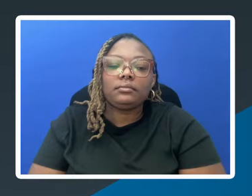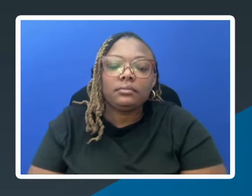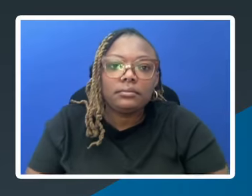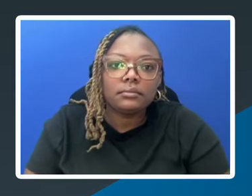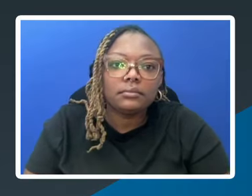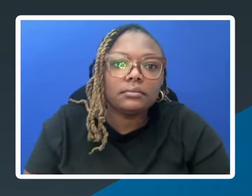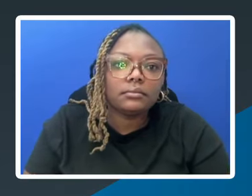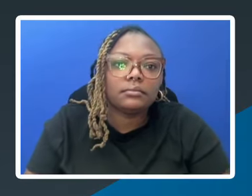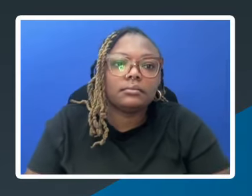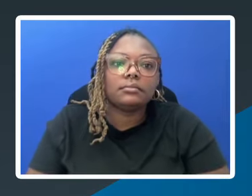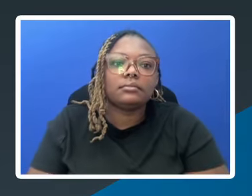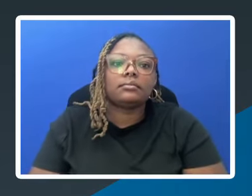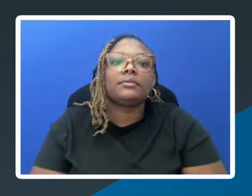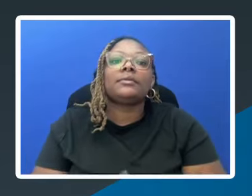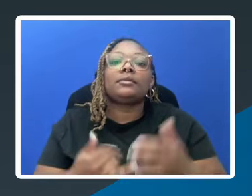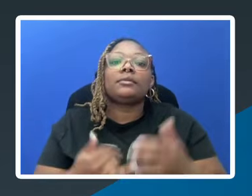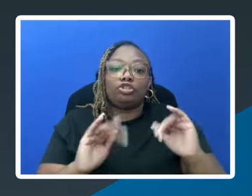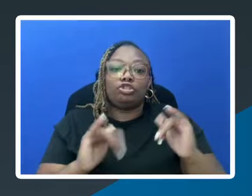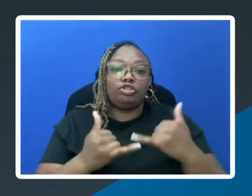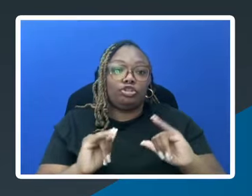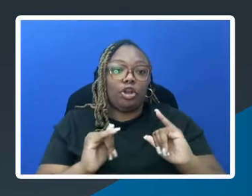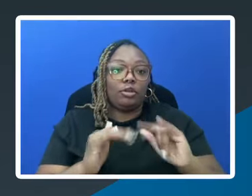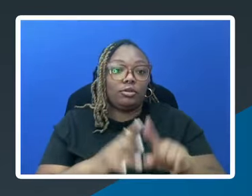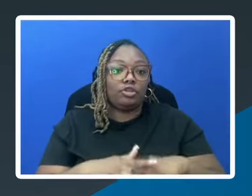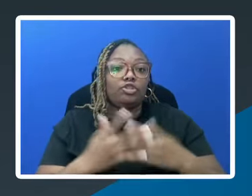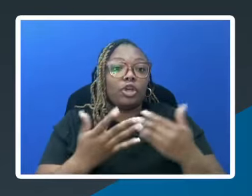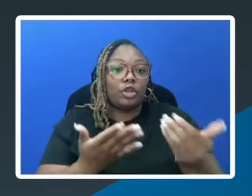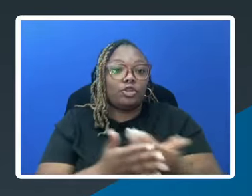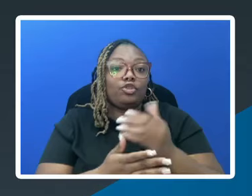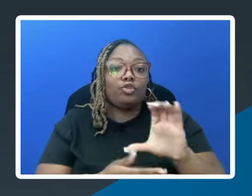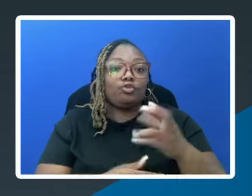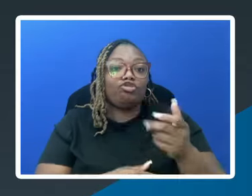Start a new chat here. There we go. And I'm going to put this.